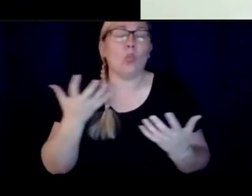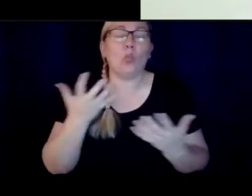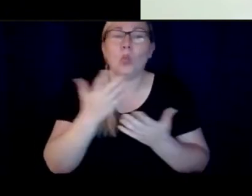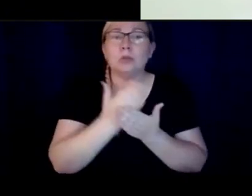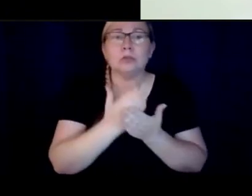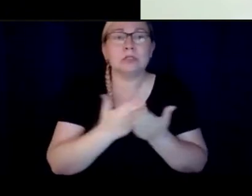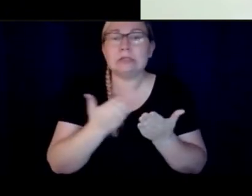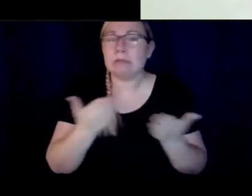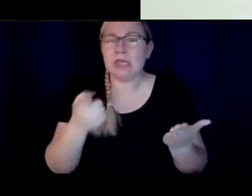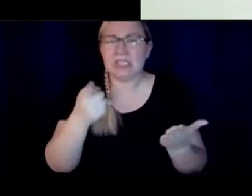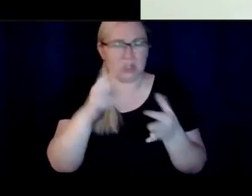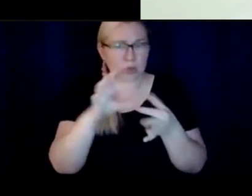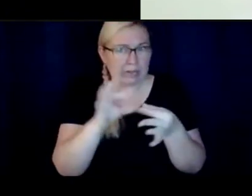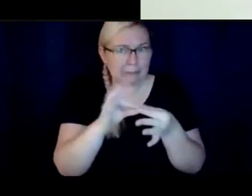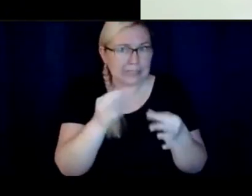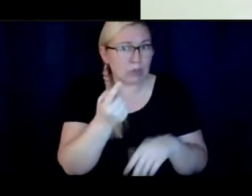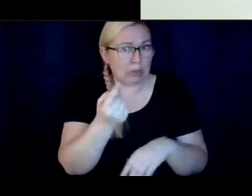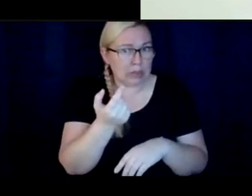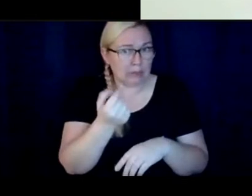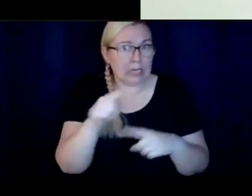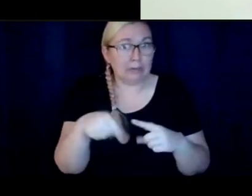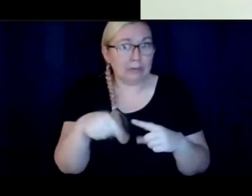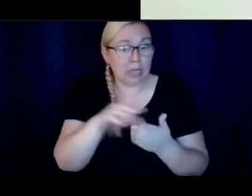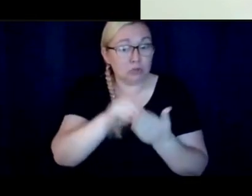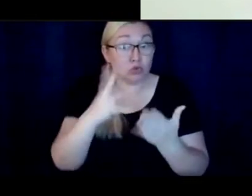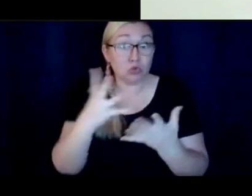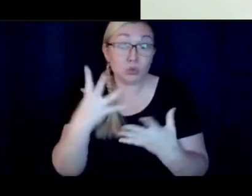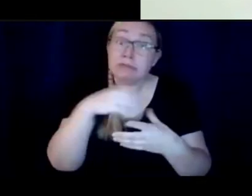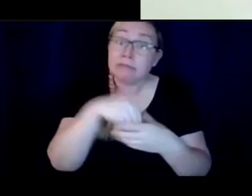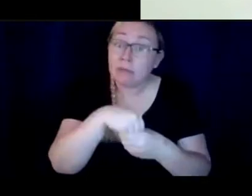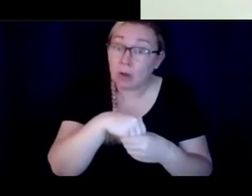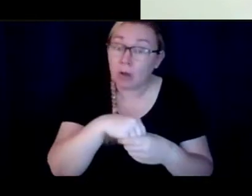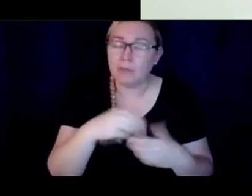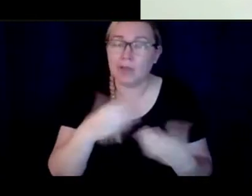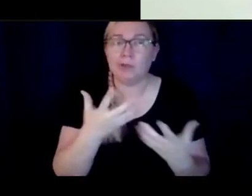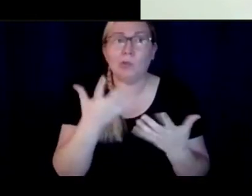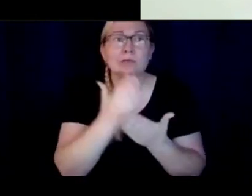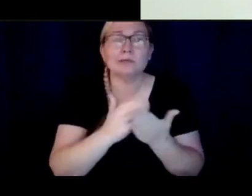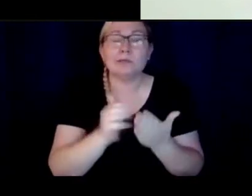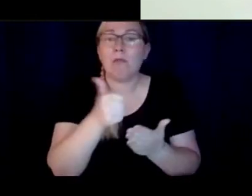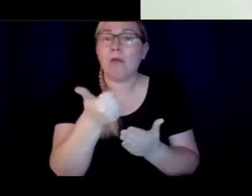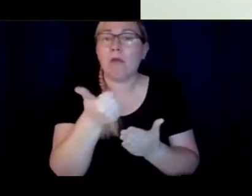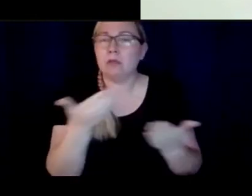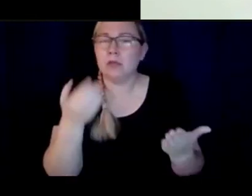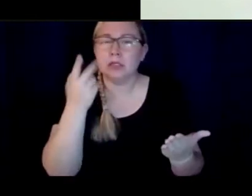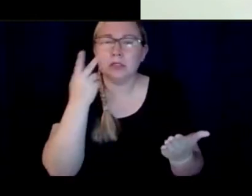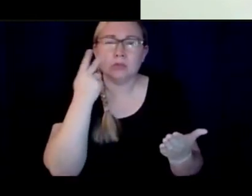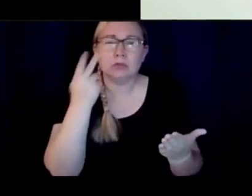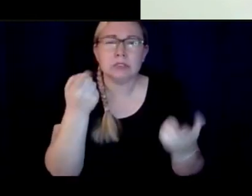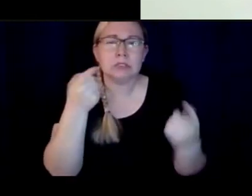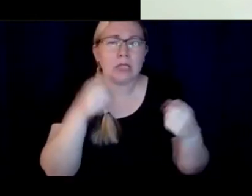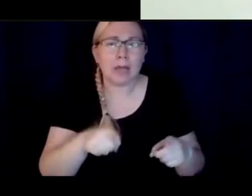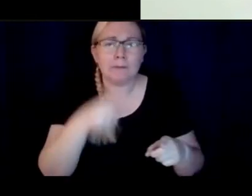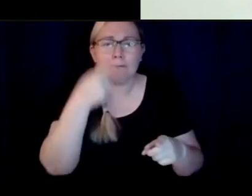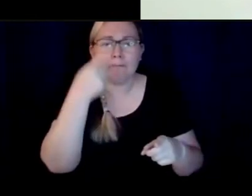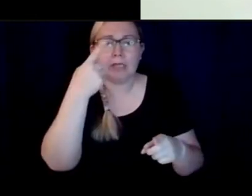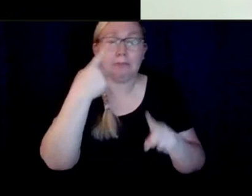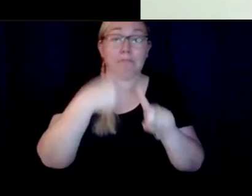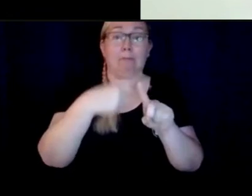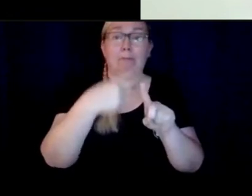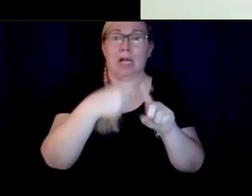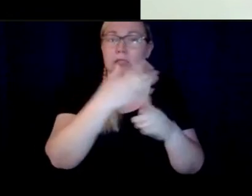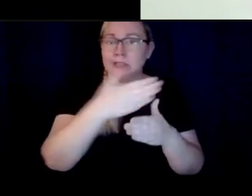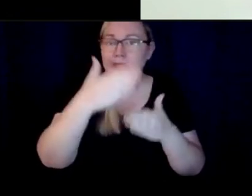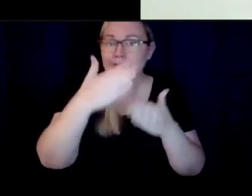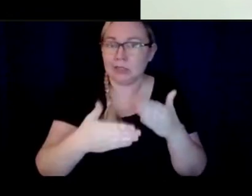things, you know, you kind of mentioned a lot of student involvement. What are some things that you've seen come out as a positive outcome